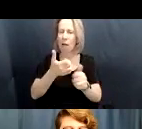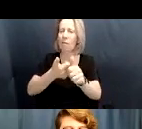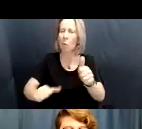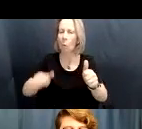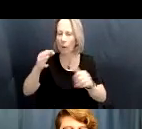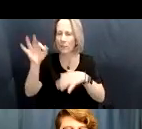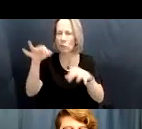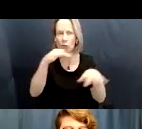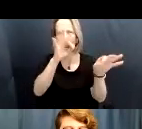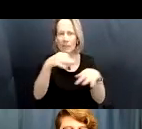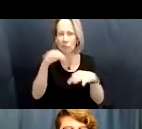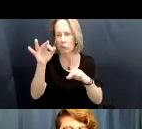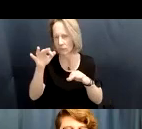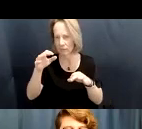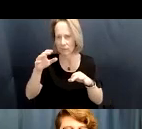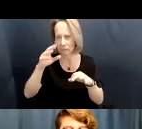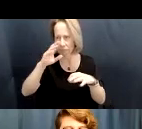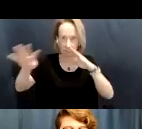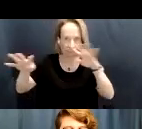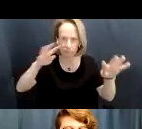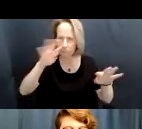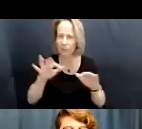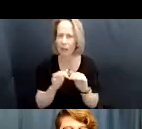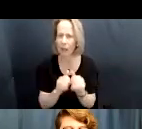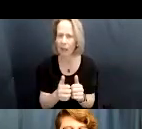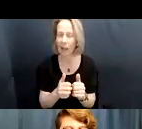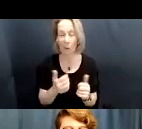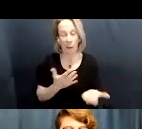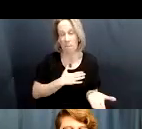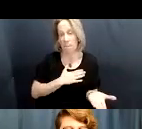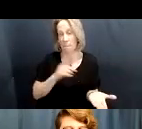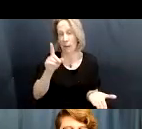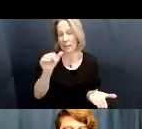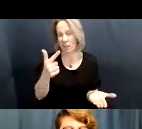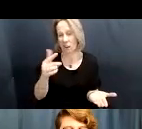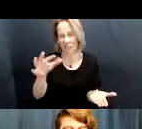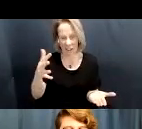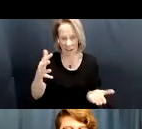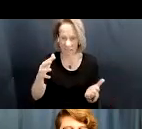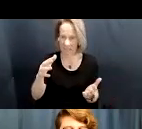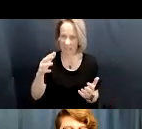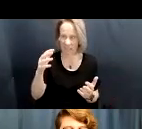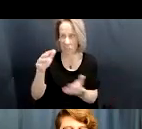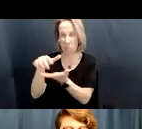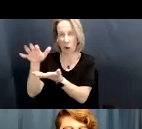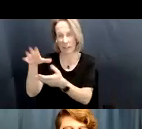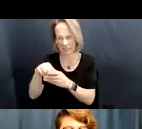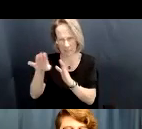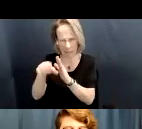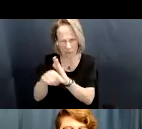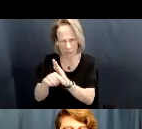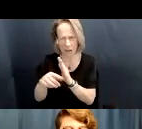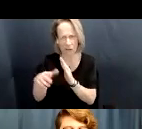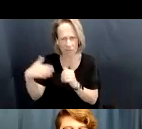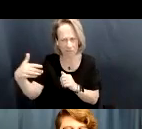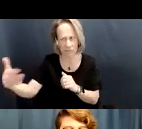inevitable. I constantly and consistently have my dogs kind of barking in the background, which is a distraction I have to be mindful of. And I